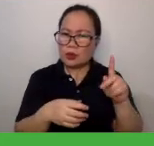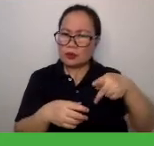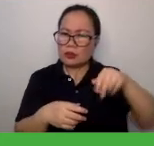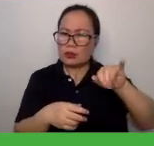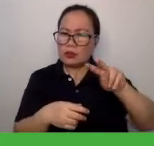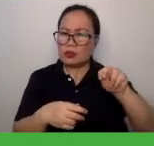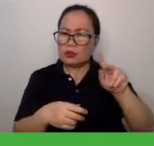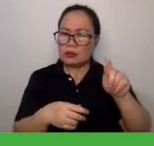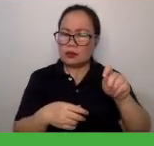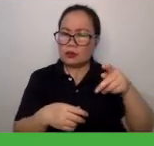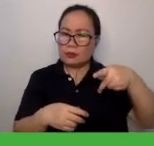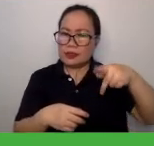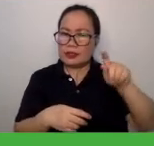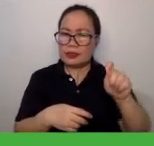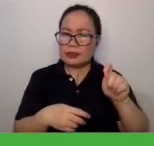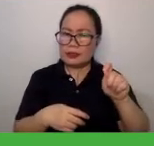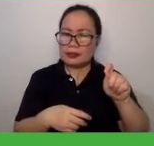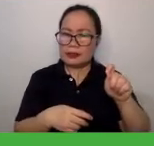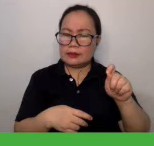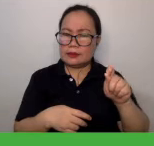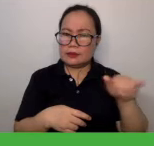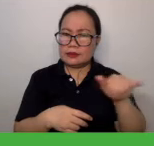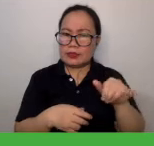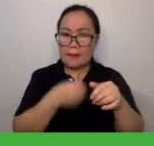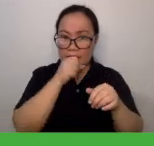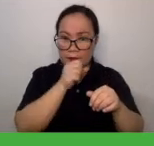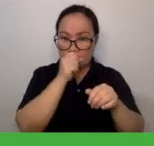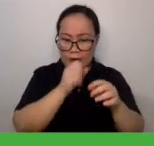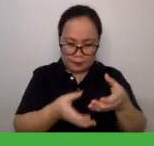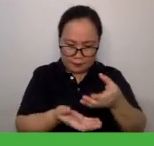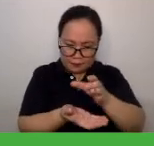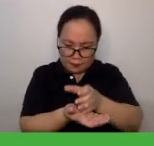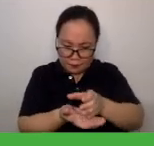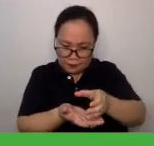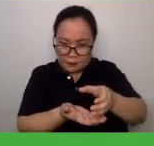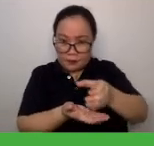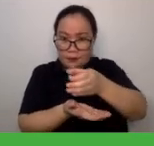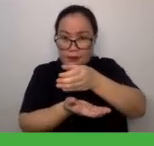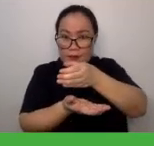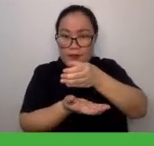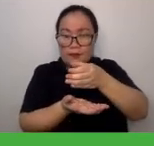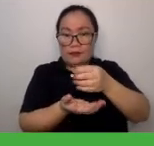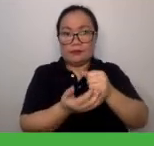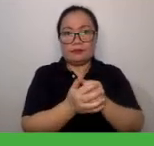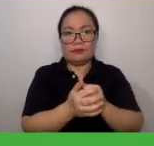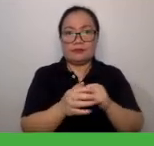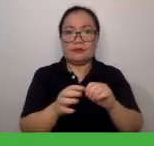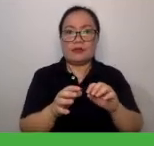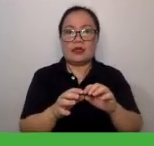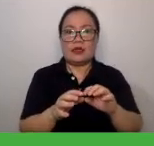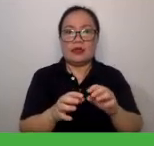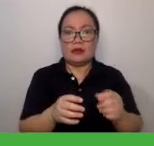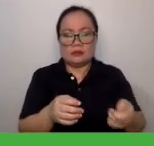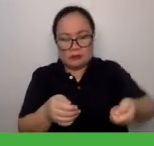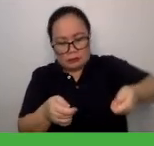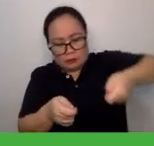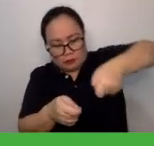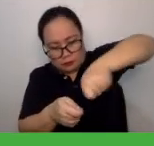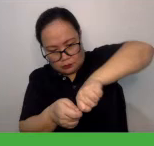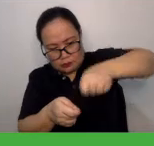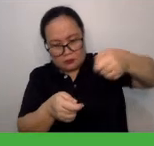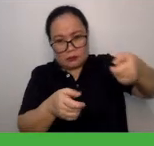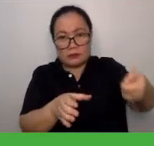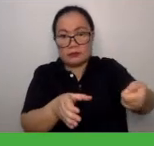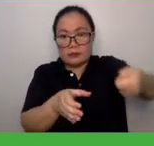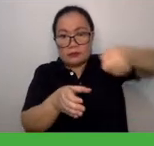isang pint? Okay? Ang isang pint is approximation, kung gaano karami yung mailalagay mo